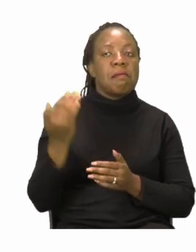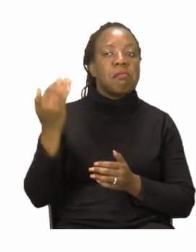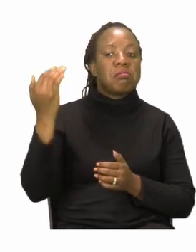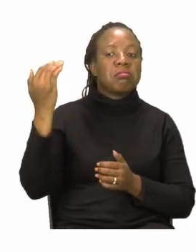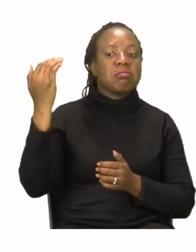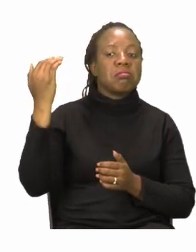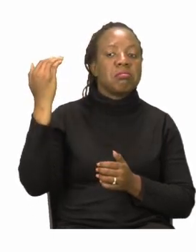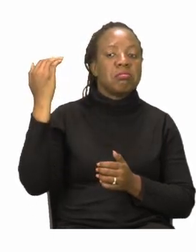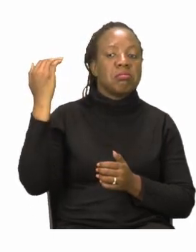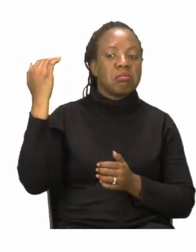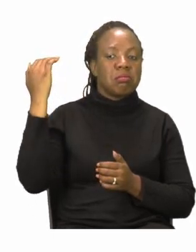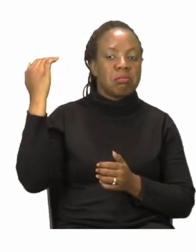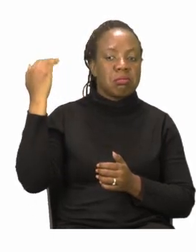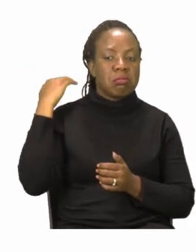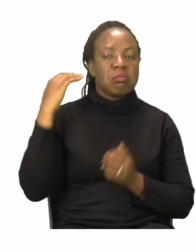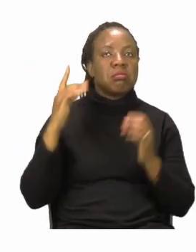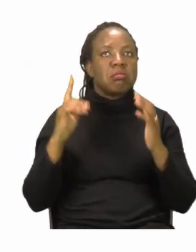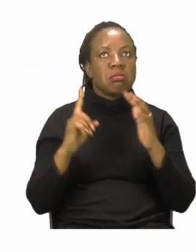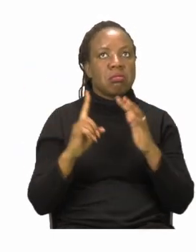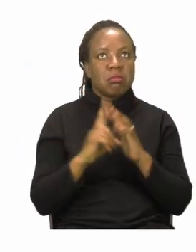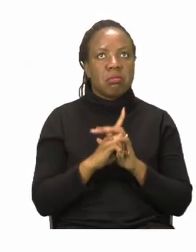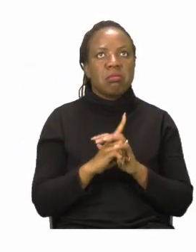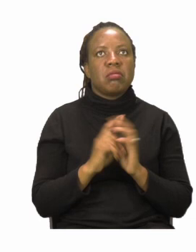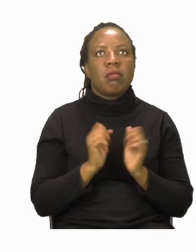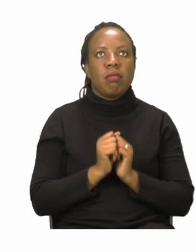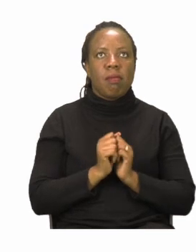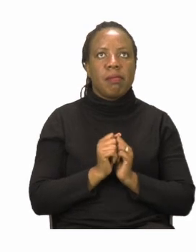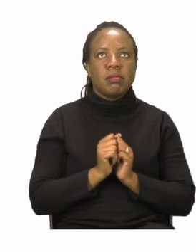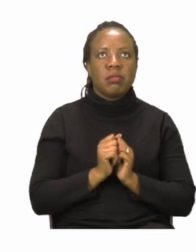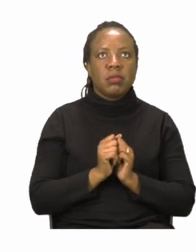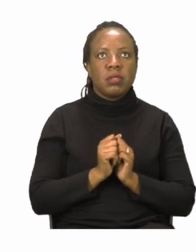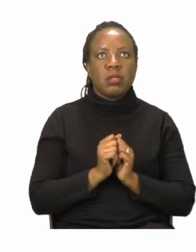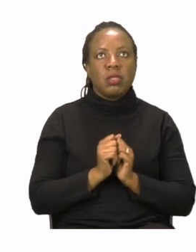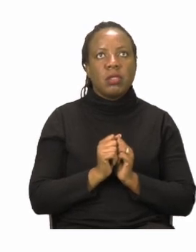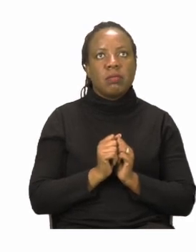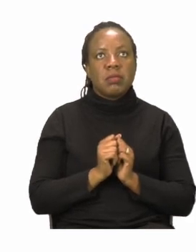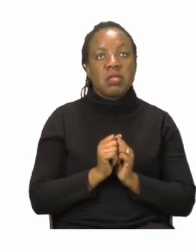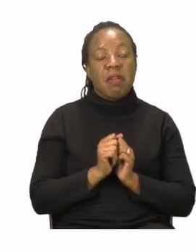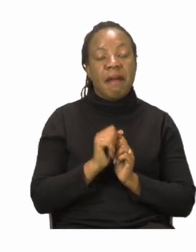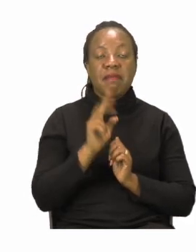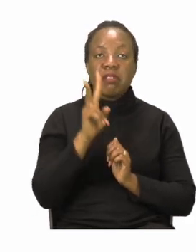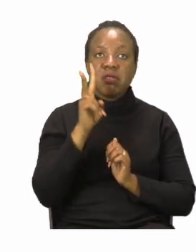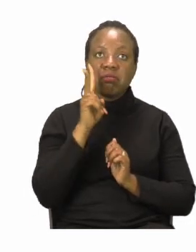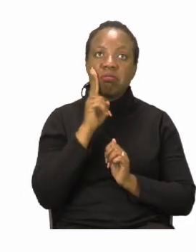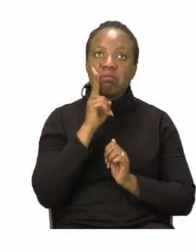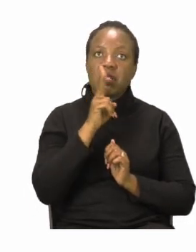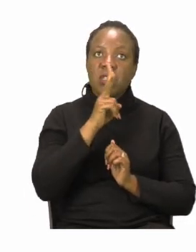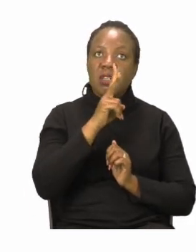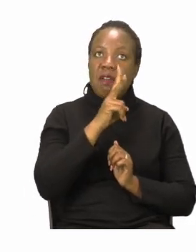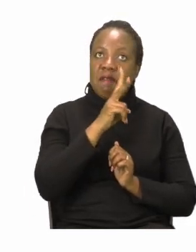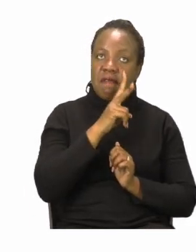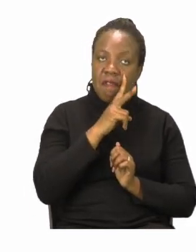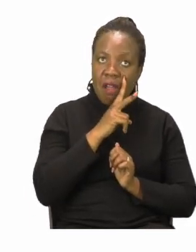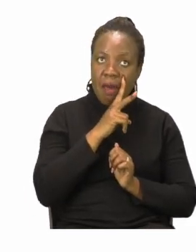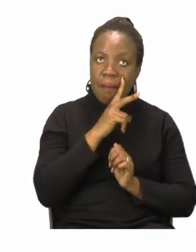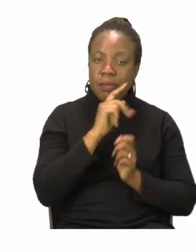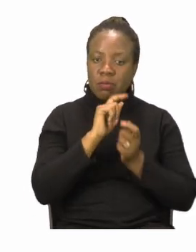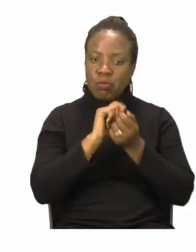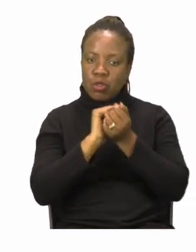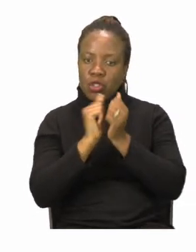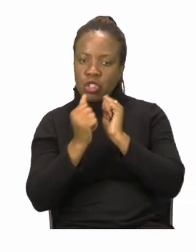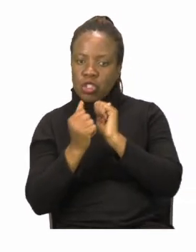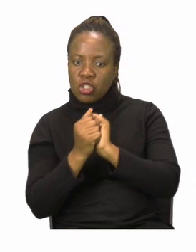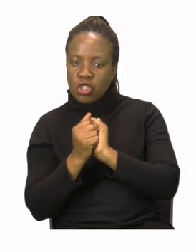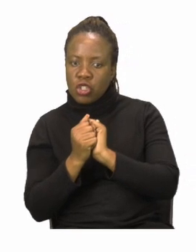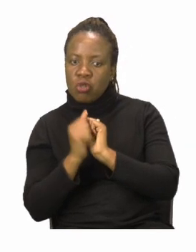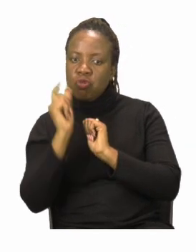says there, give the past tense of the following verbs, then write a short sentence with